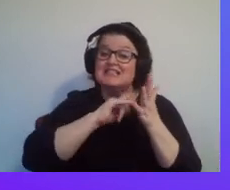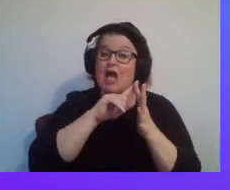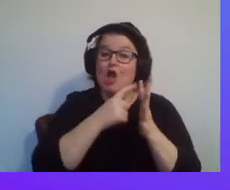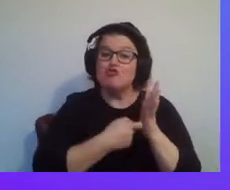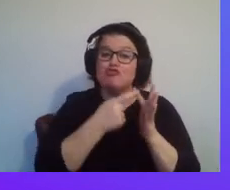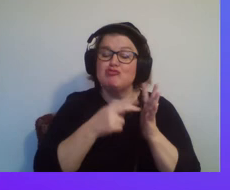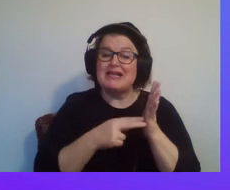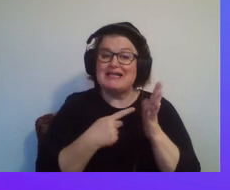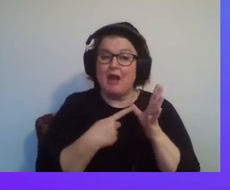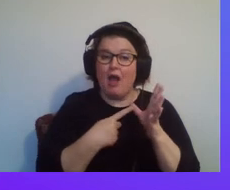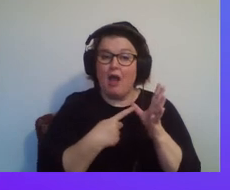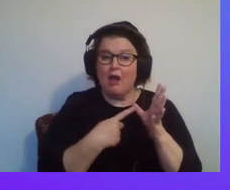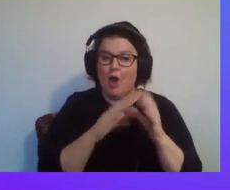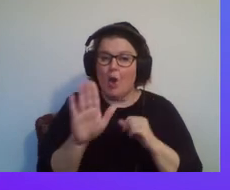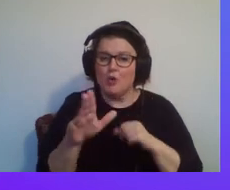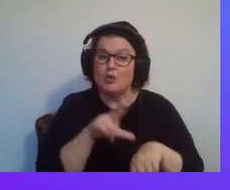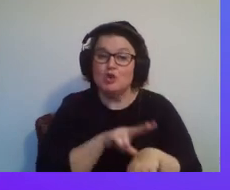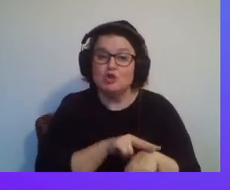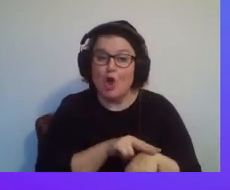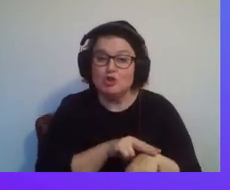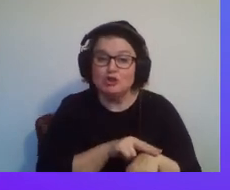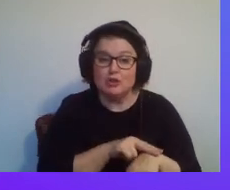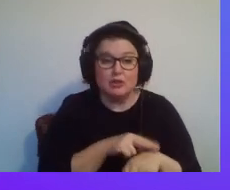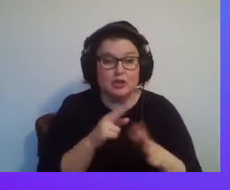Please, Dr. Yogi. Dr. Yogi.